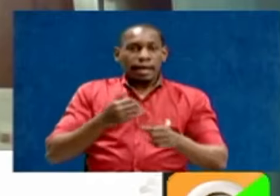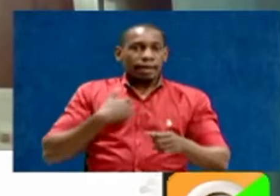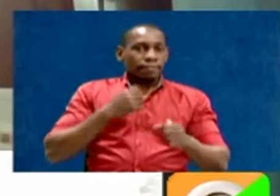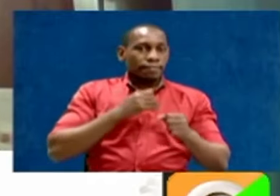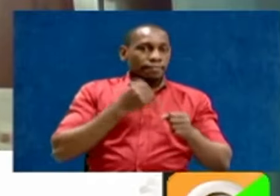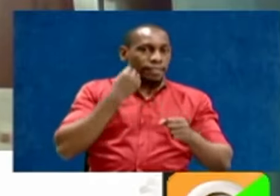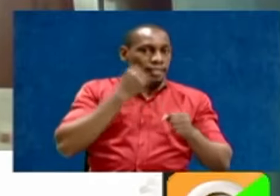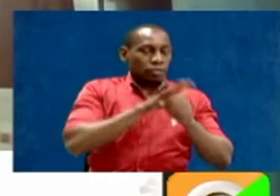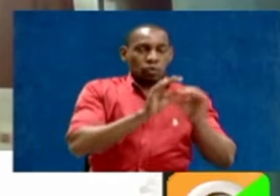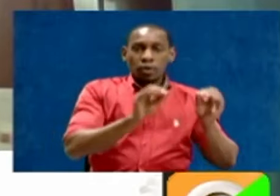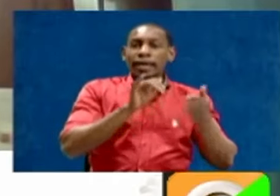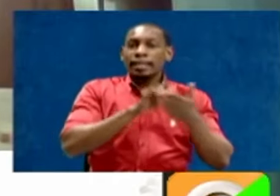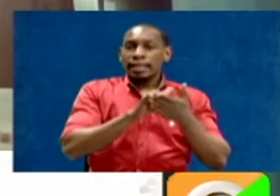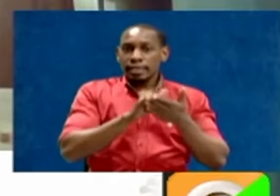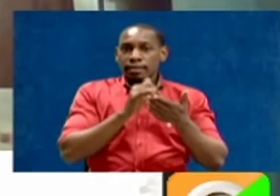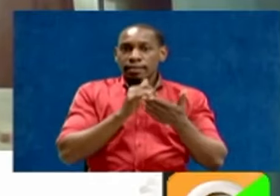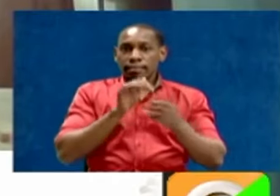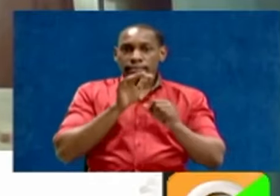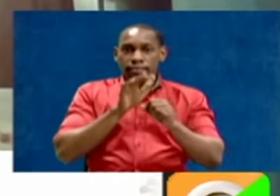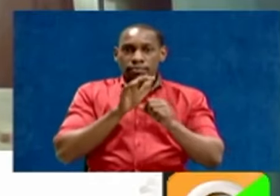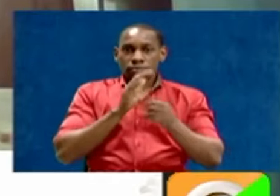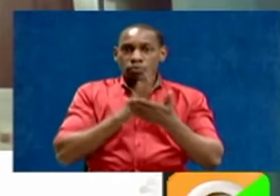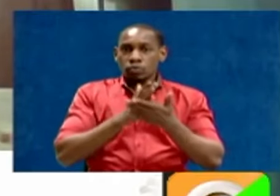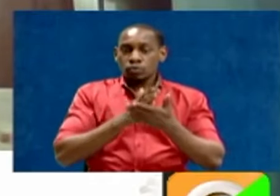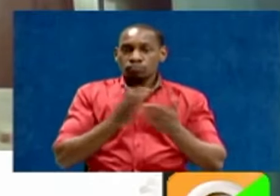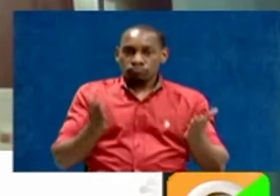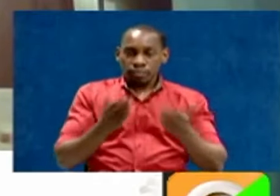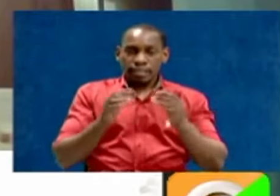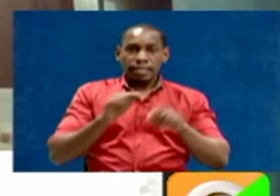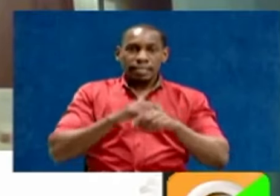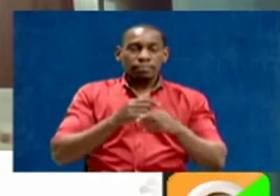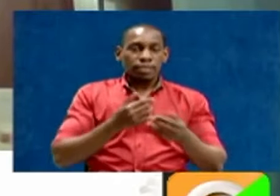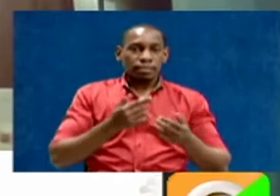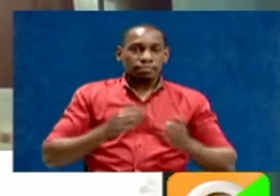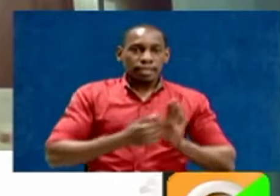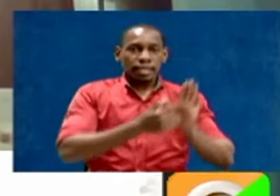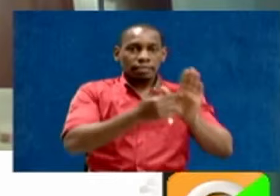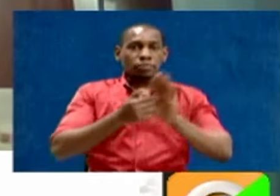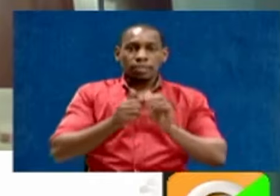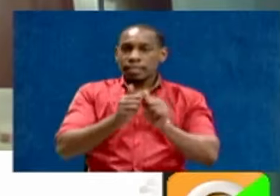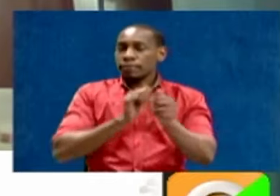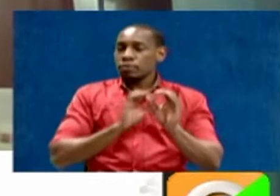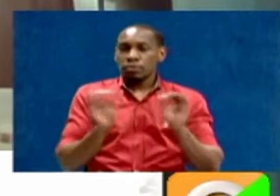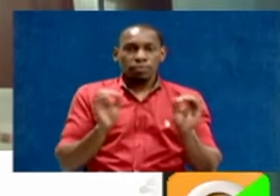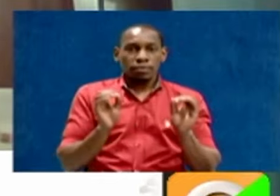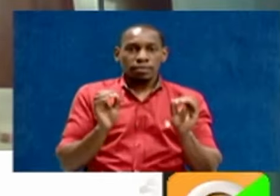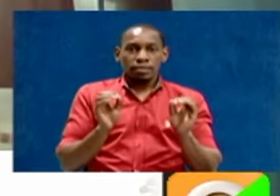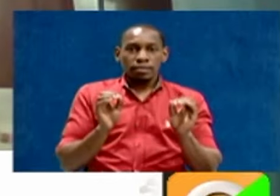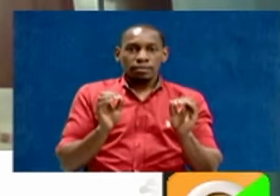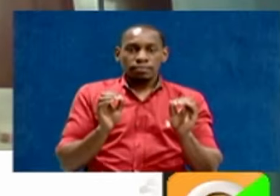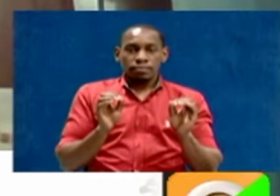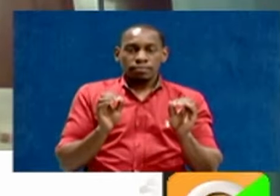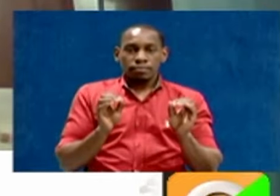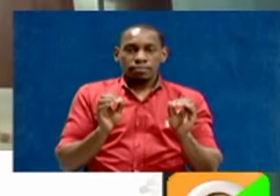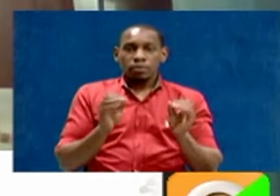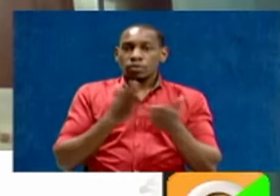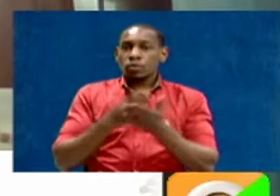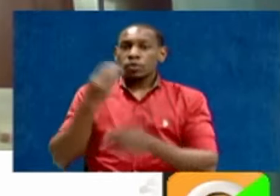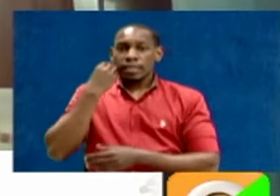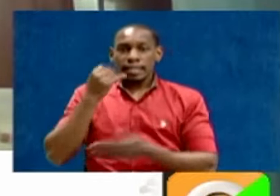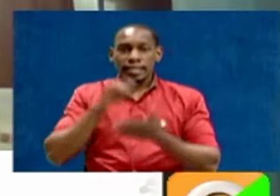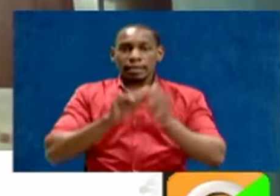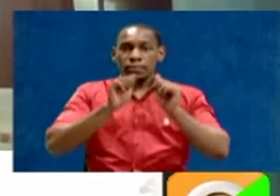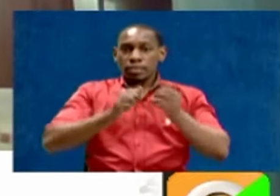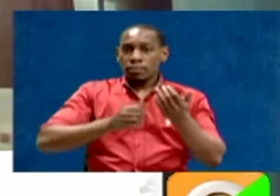negative. So that gives a lot more courage when you speak about it, when you don't go into denial, because it's a disease. It's a disease that